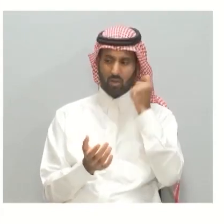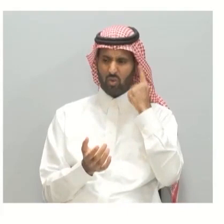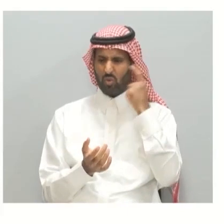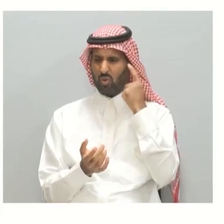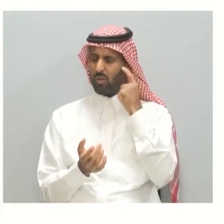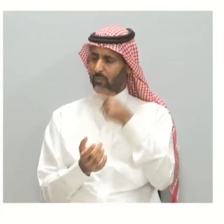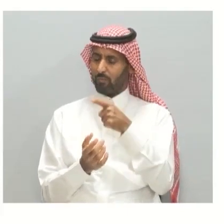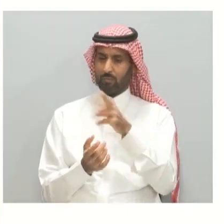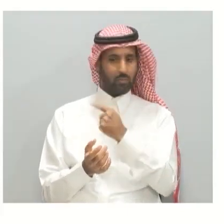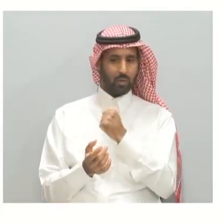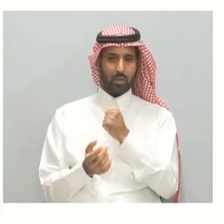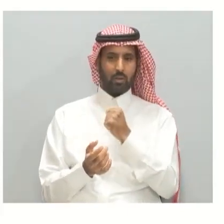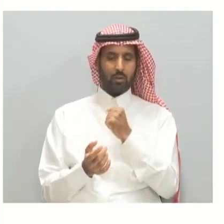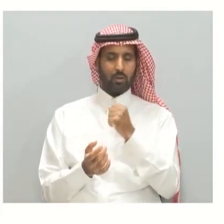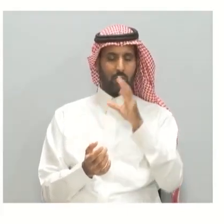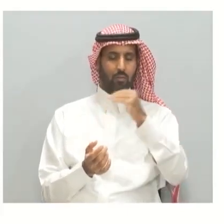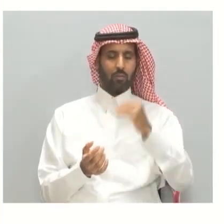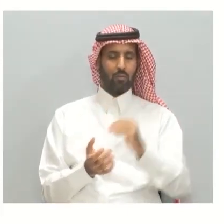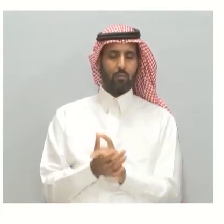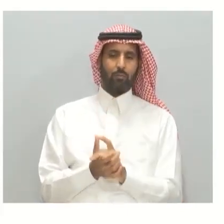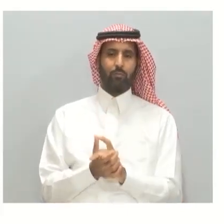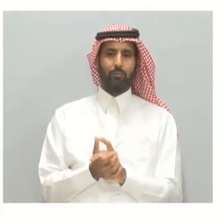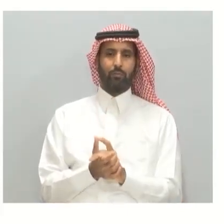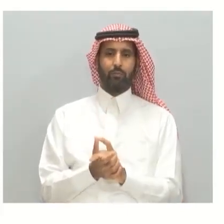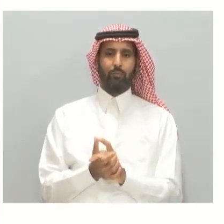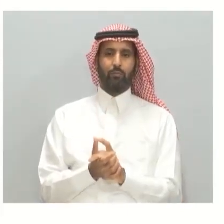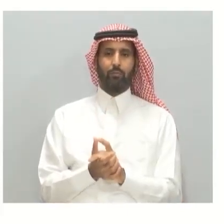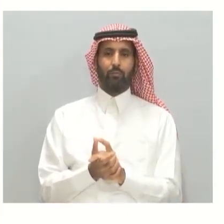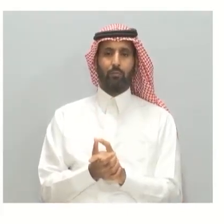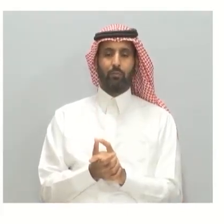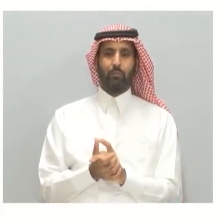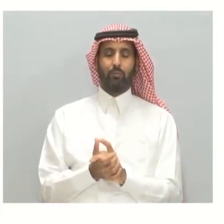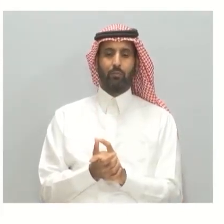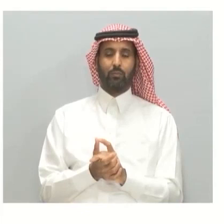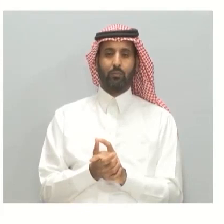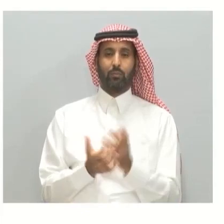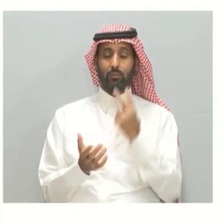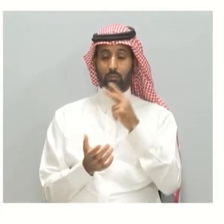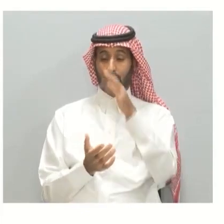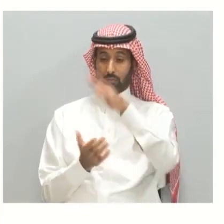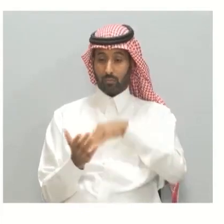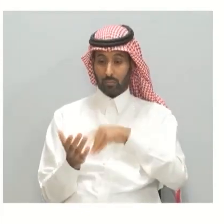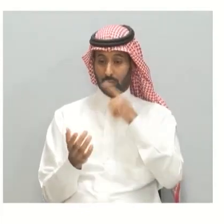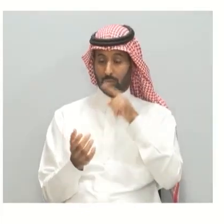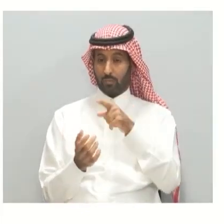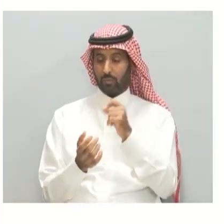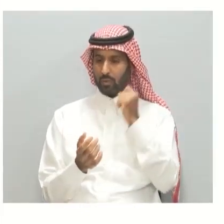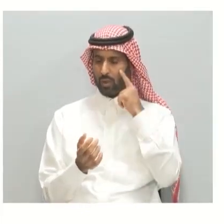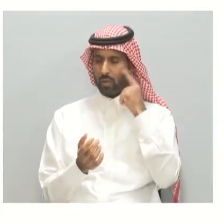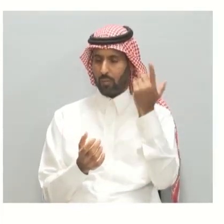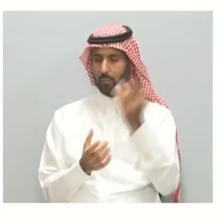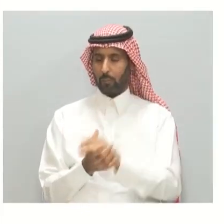that. So which paragraphs gives us an objective view about the